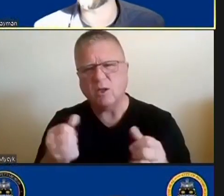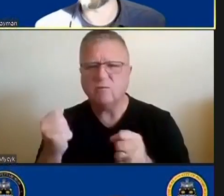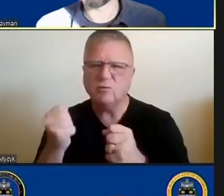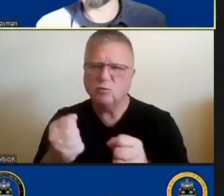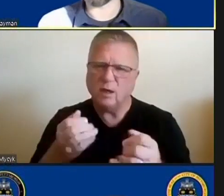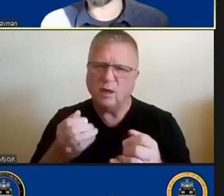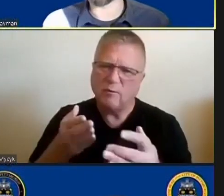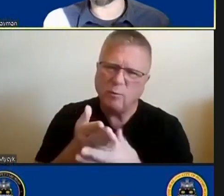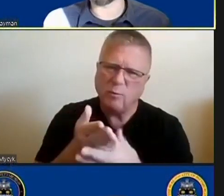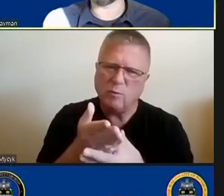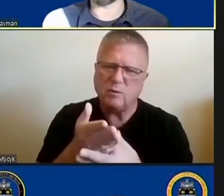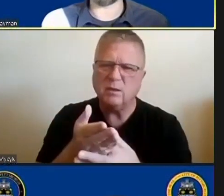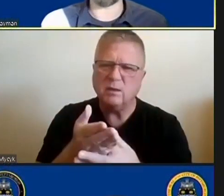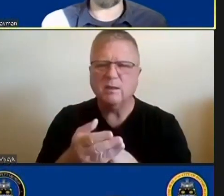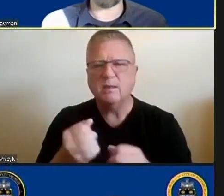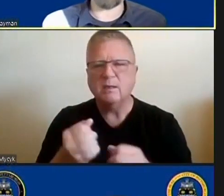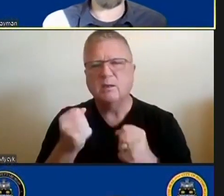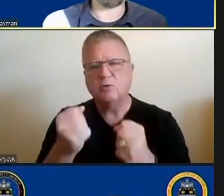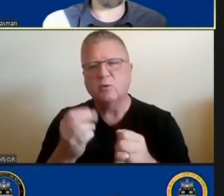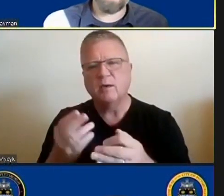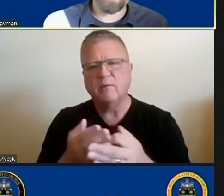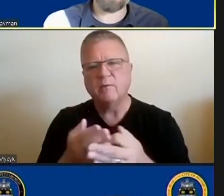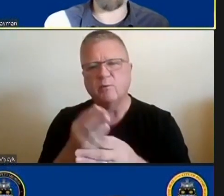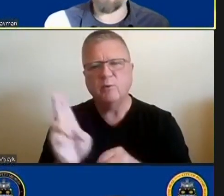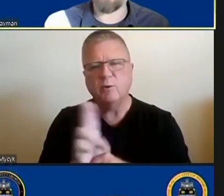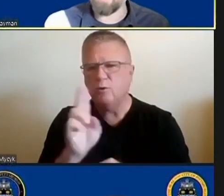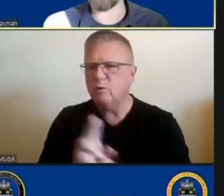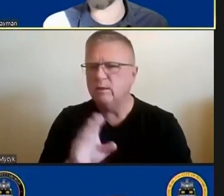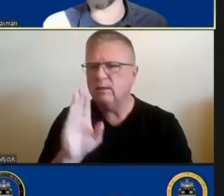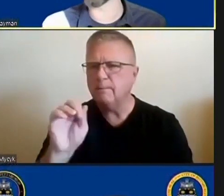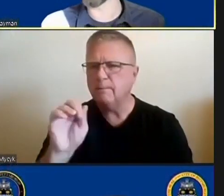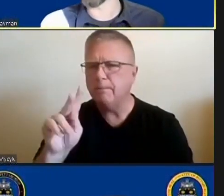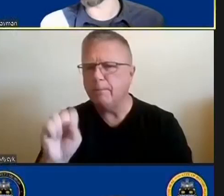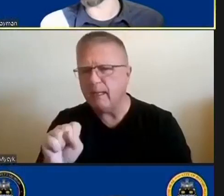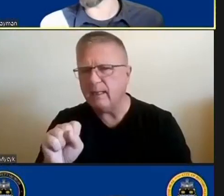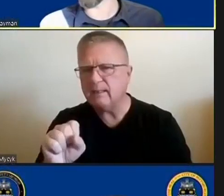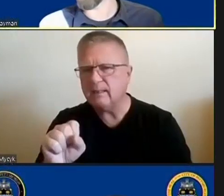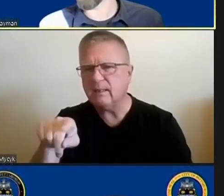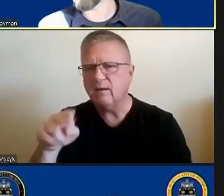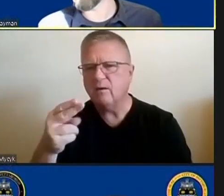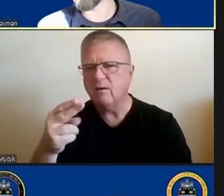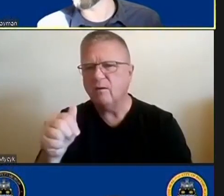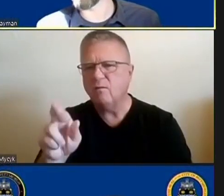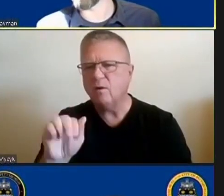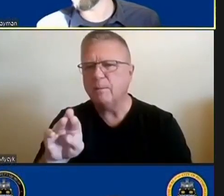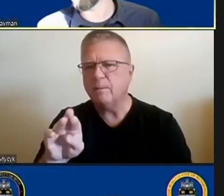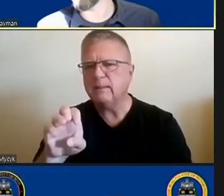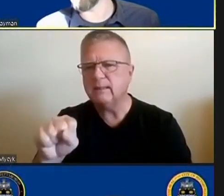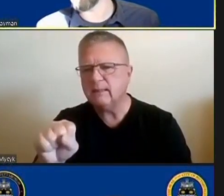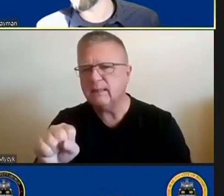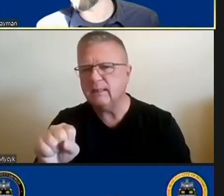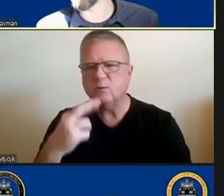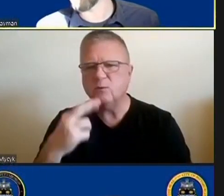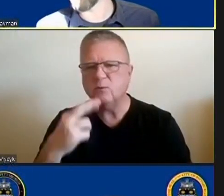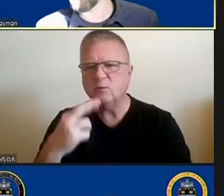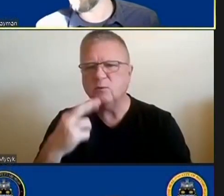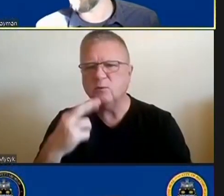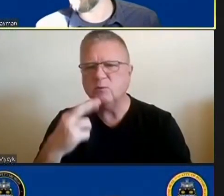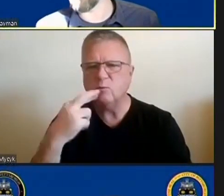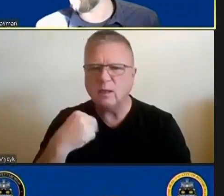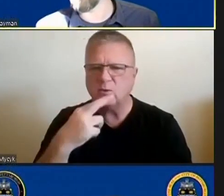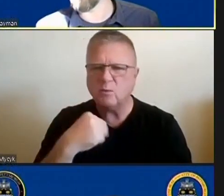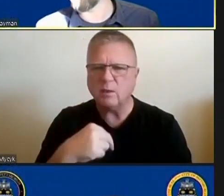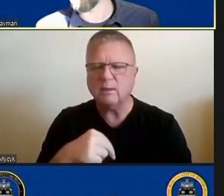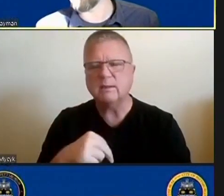drive-throughs, drive-through uses, banks and pharmacies, and drive-through restaurants, creating,